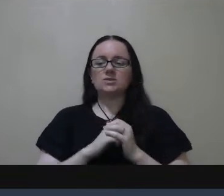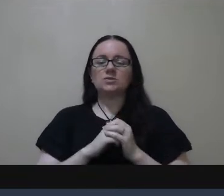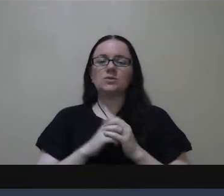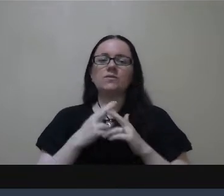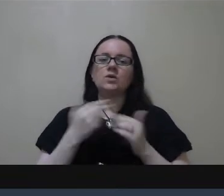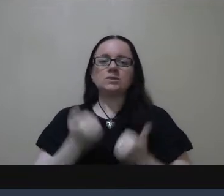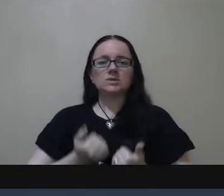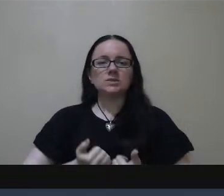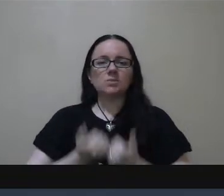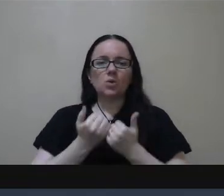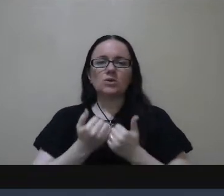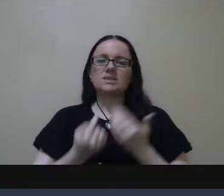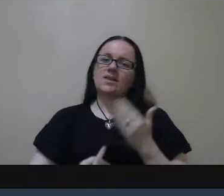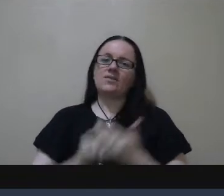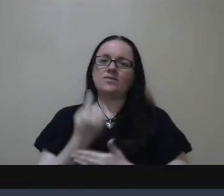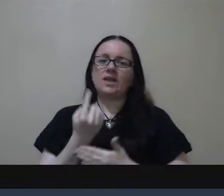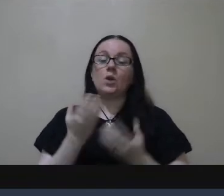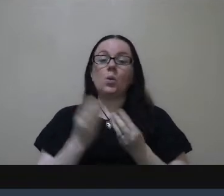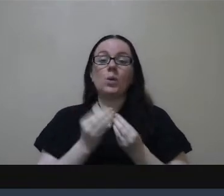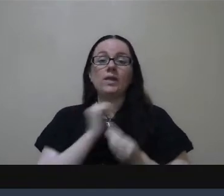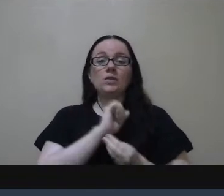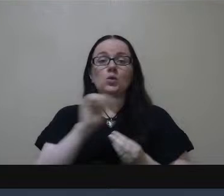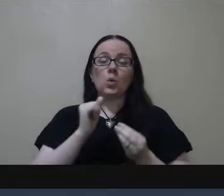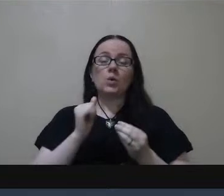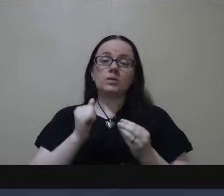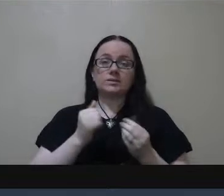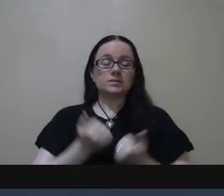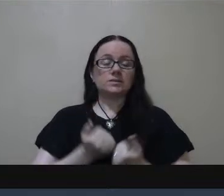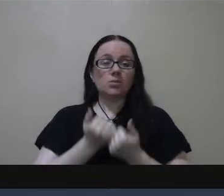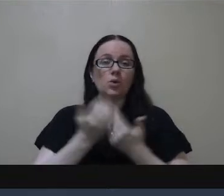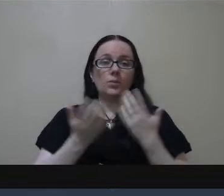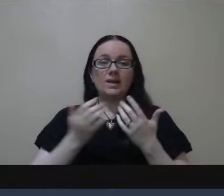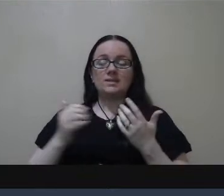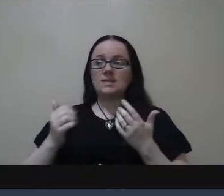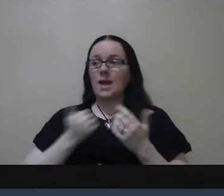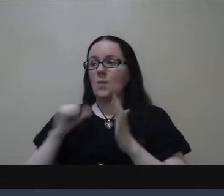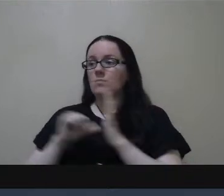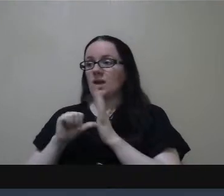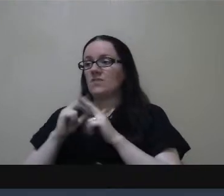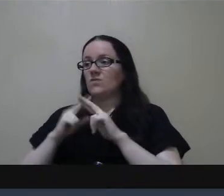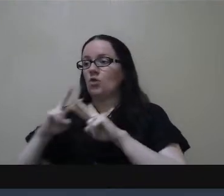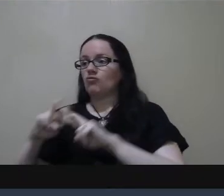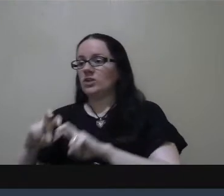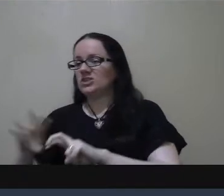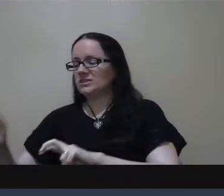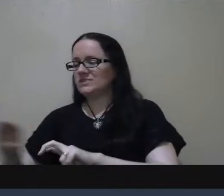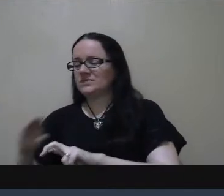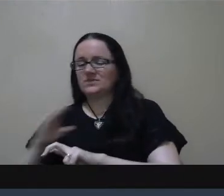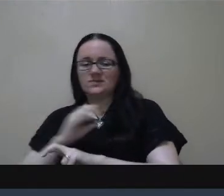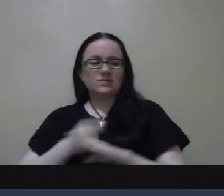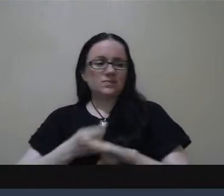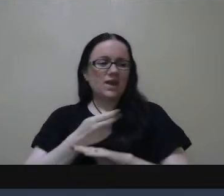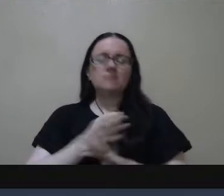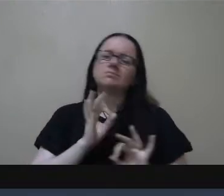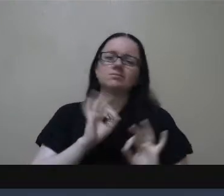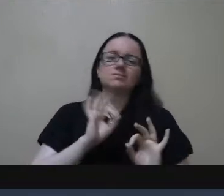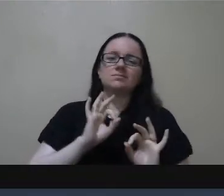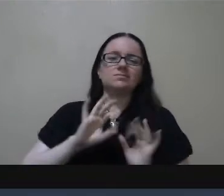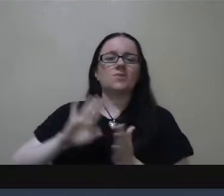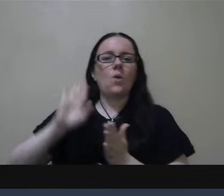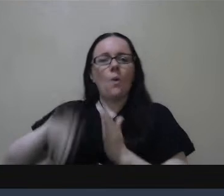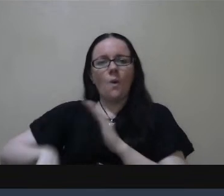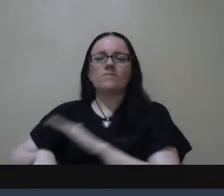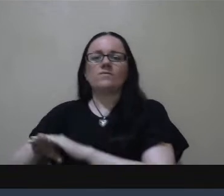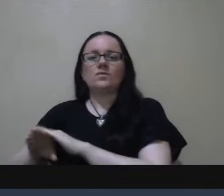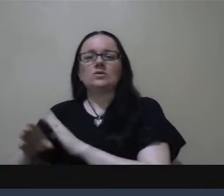event. With their support, it means we don't have to spend research funds on bringing an event like this together, which means we can invest it directly